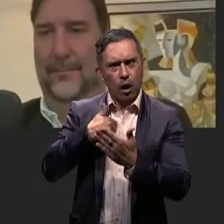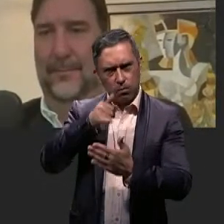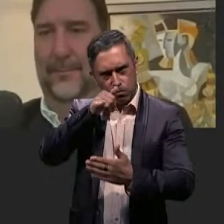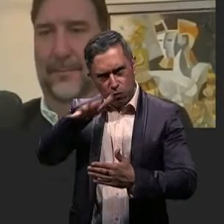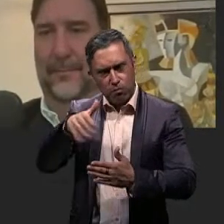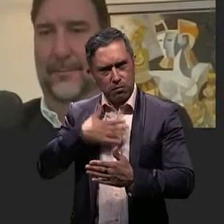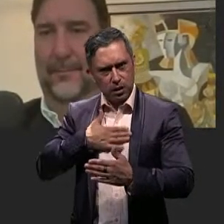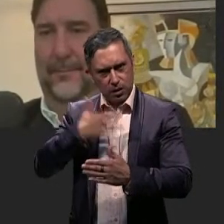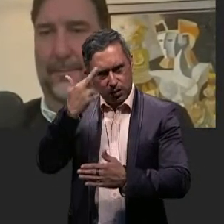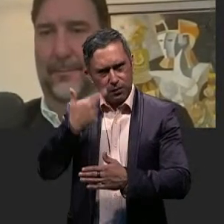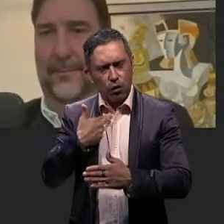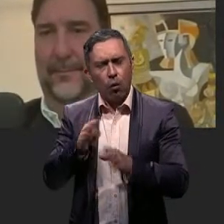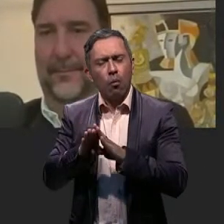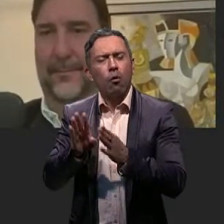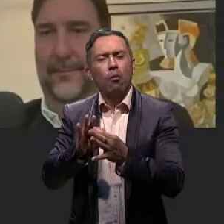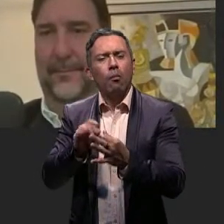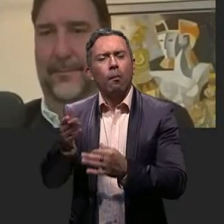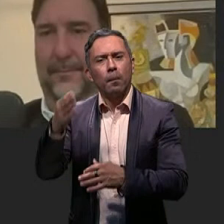is yours, Tammy.